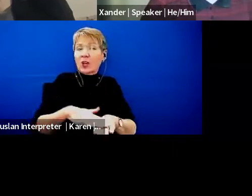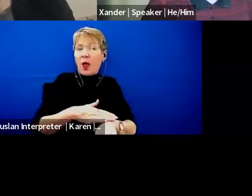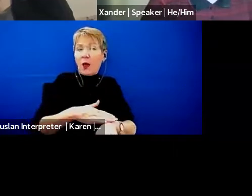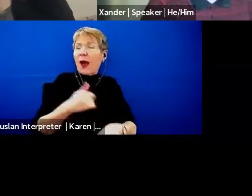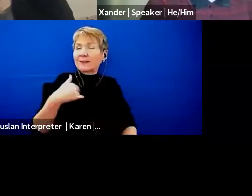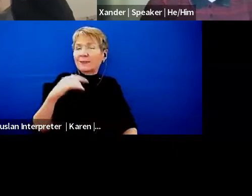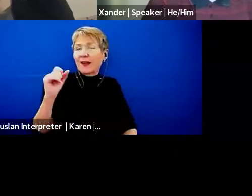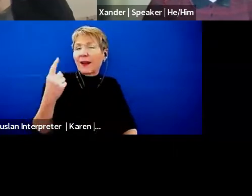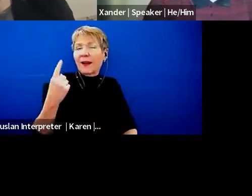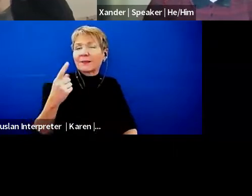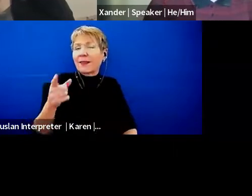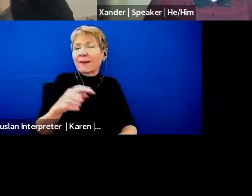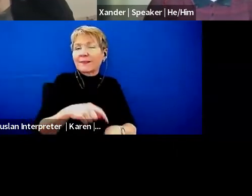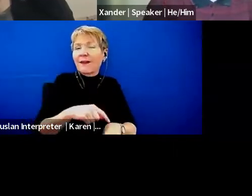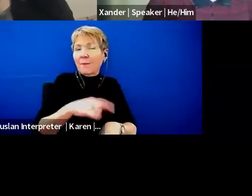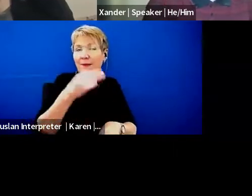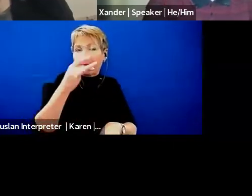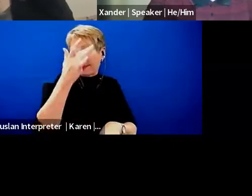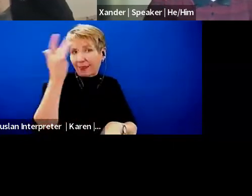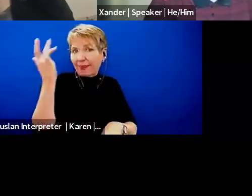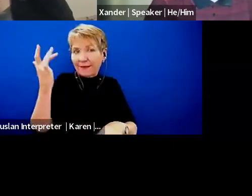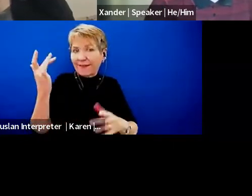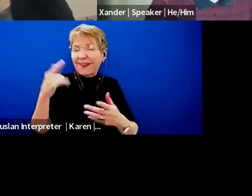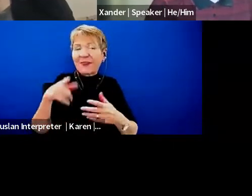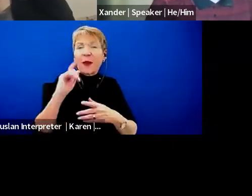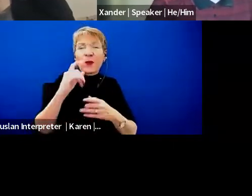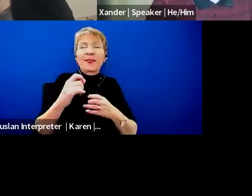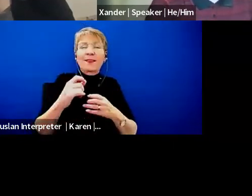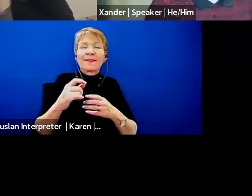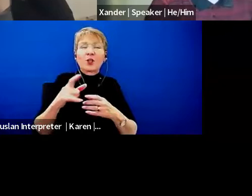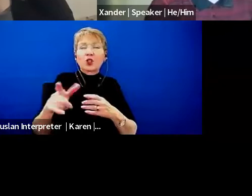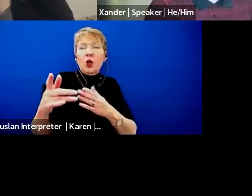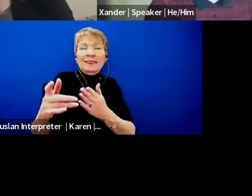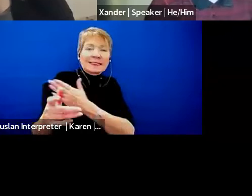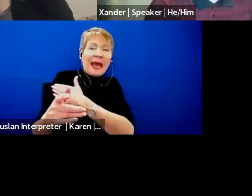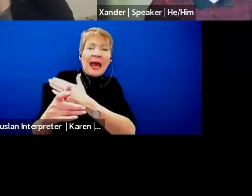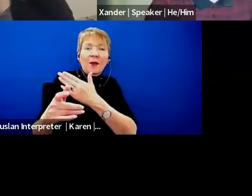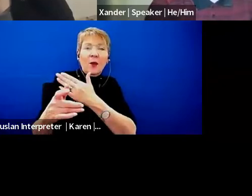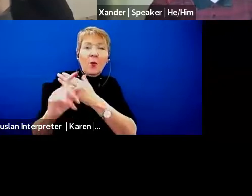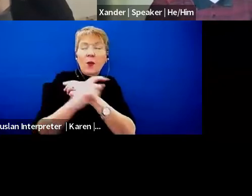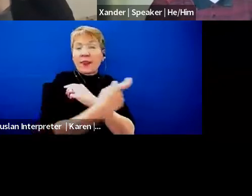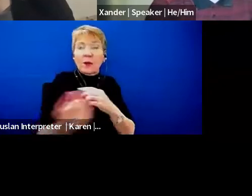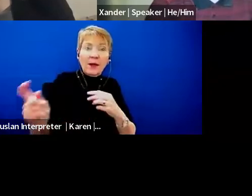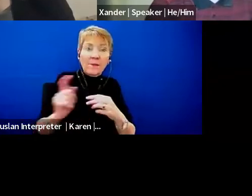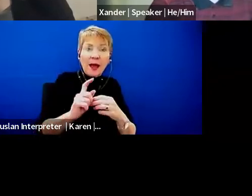these stories. They would slow down, or they would not tag me, or they would flip the other way and do another lap so